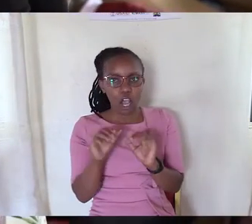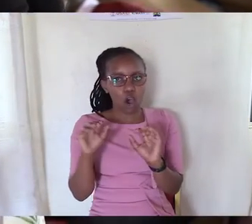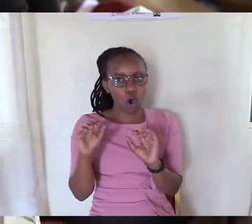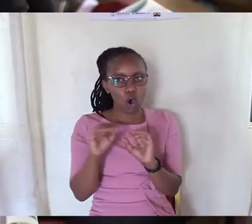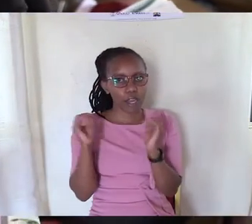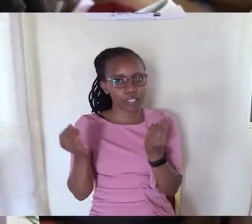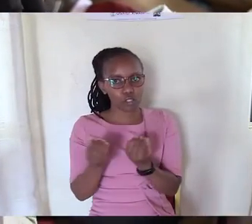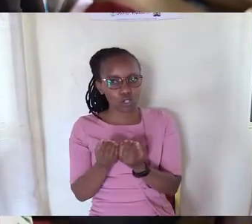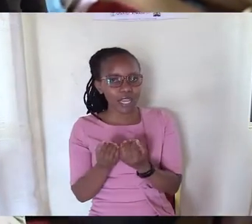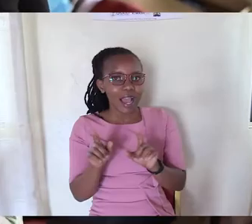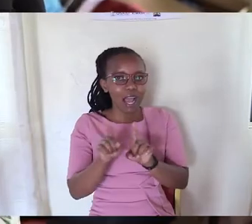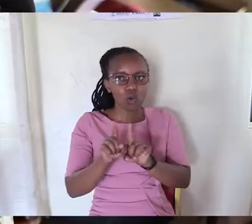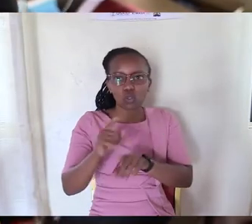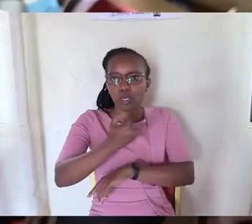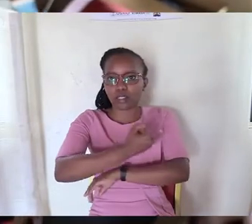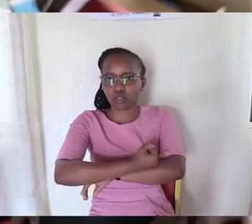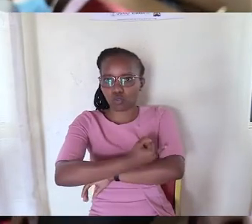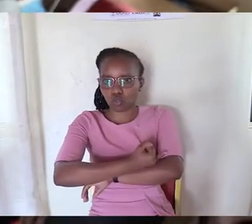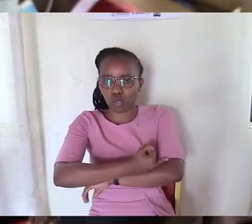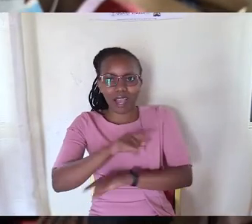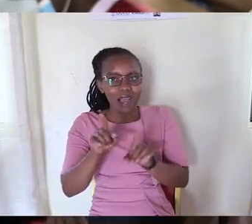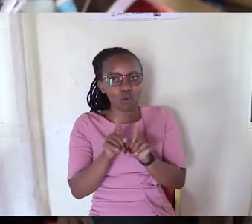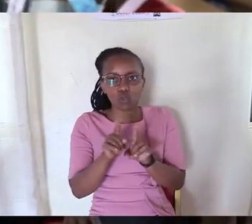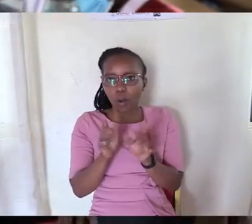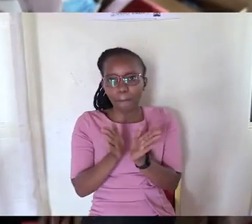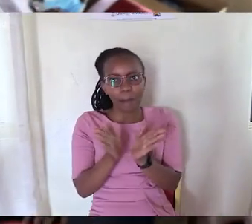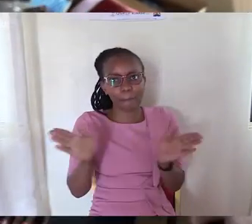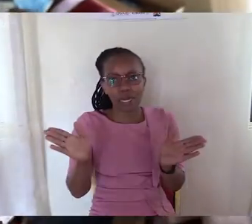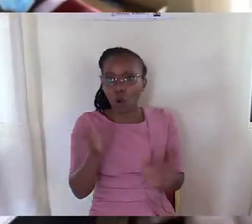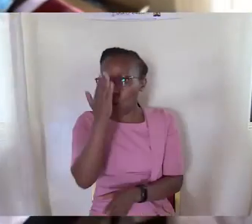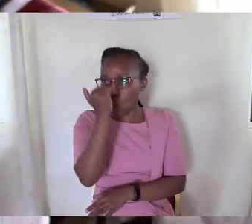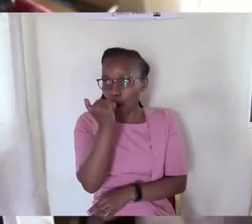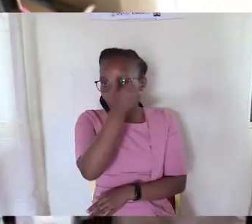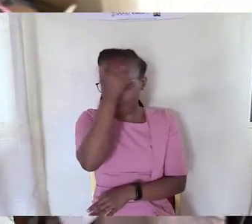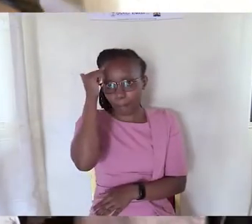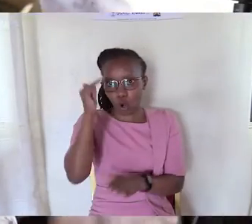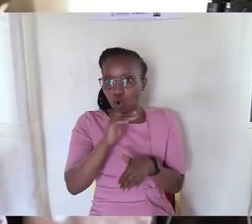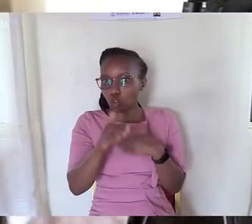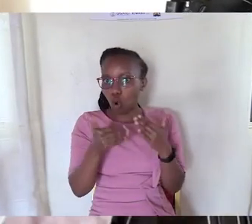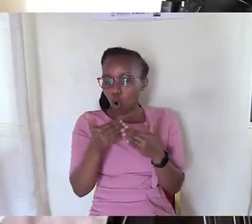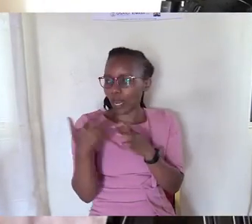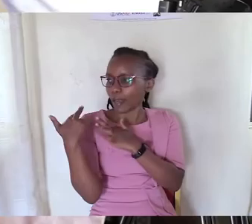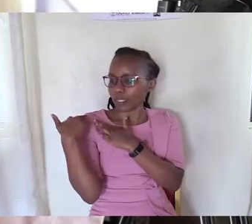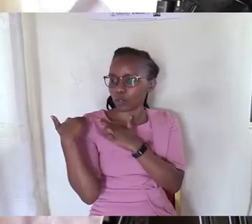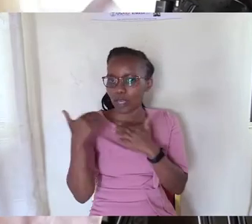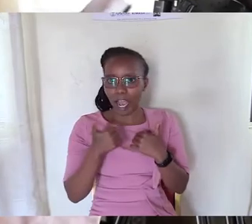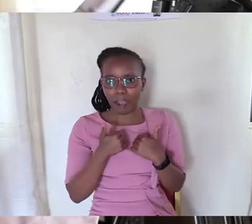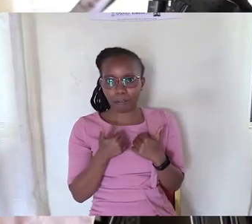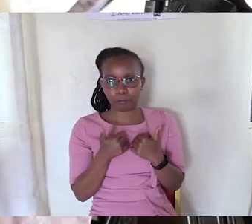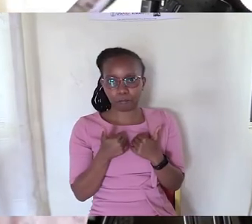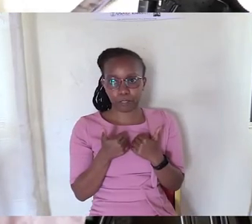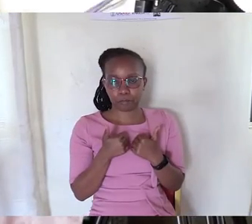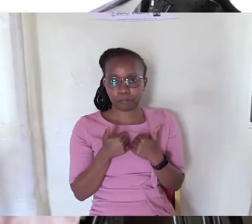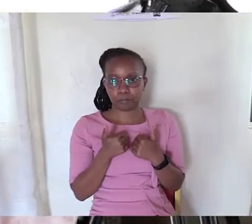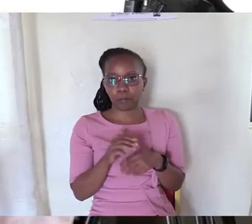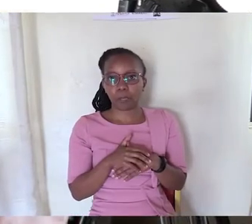organizations, and even institutions, and even the public, because all of us in this room have a role to play in